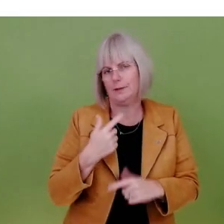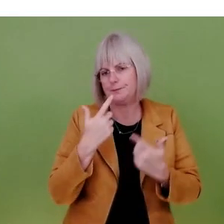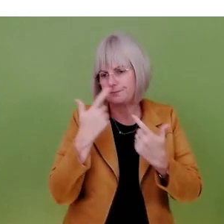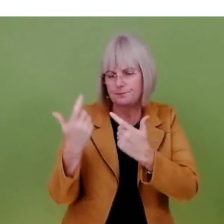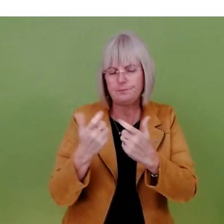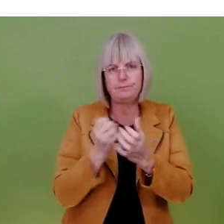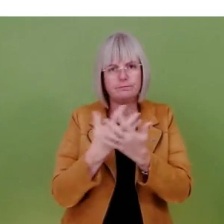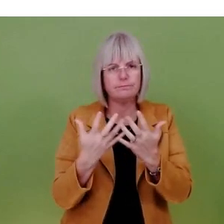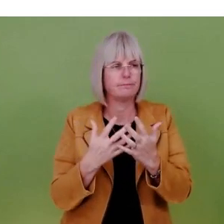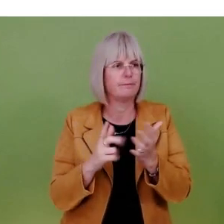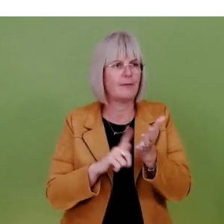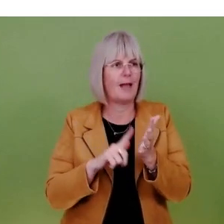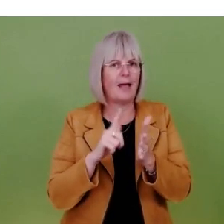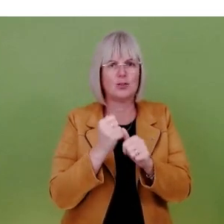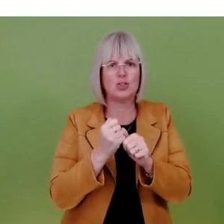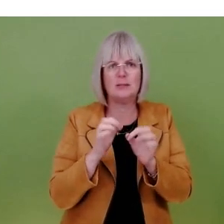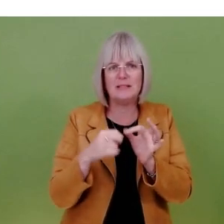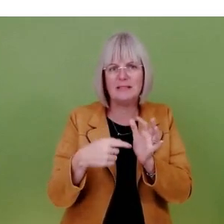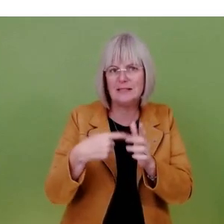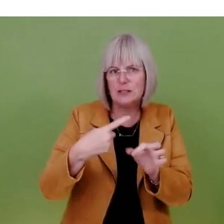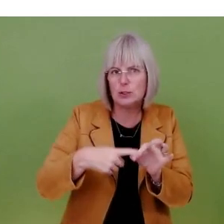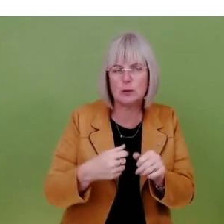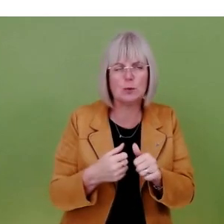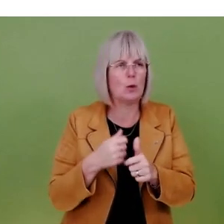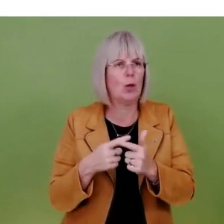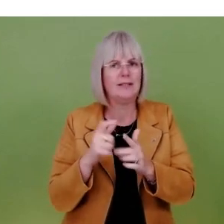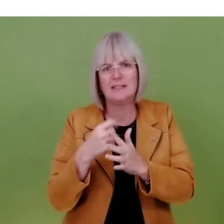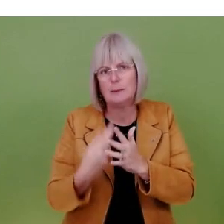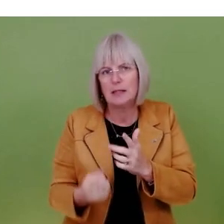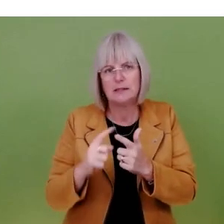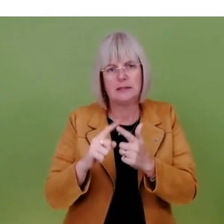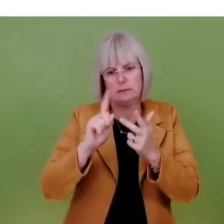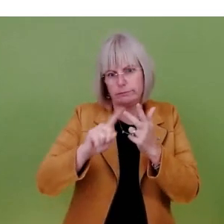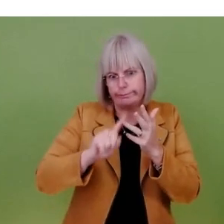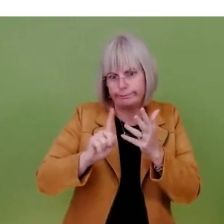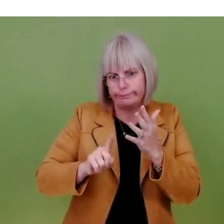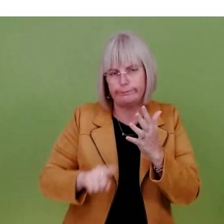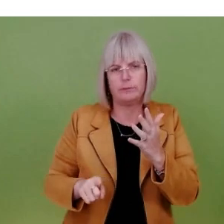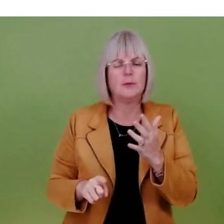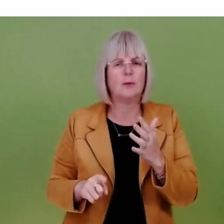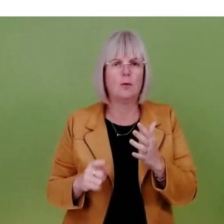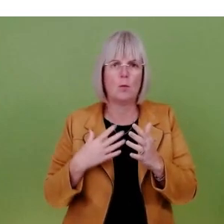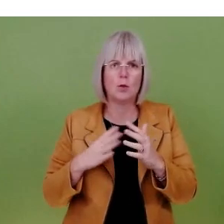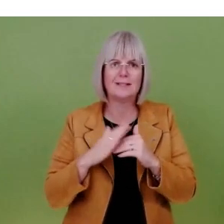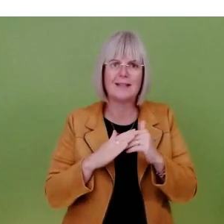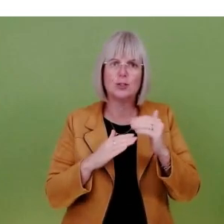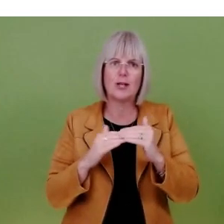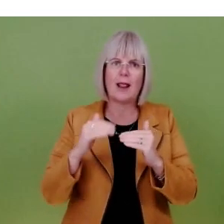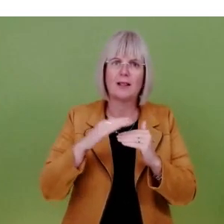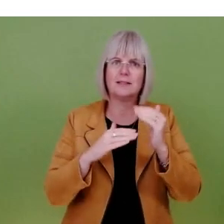to, you know, we're not trying to put everyone in one box, what we consider intersectionality. For me, I think what's